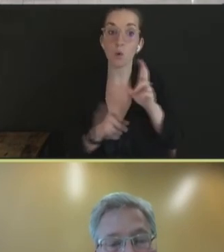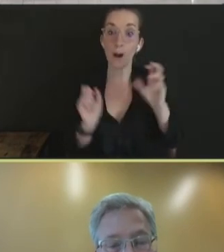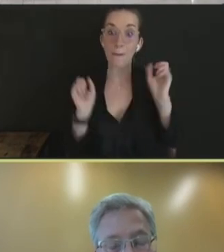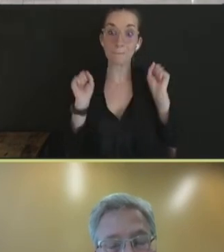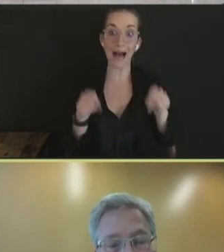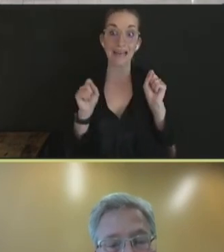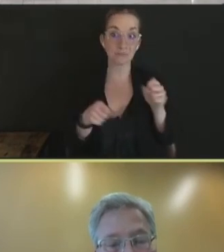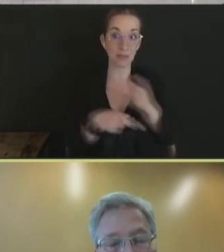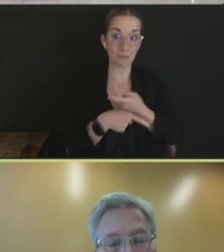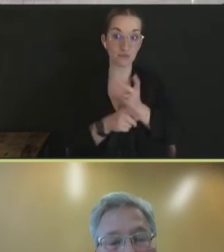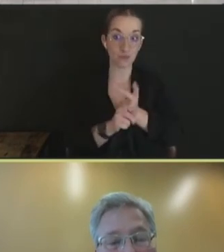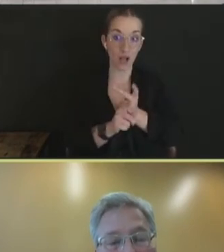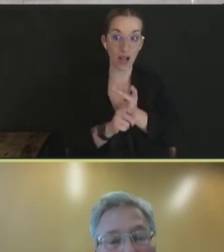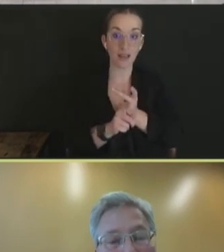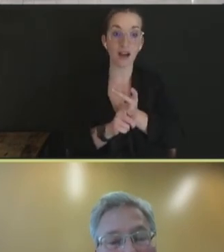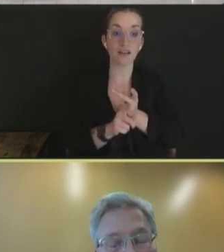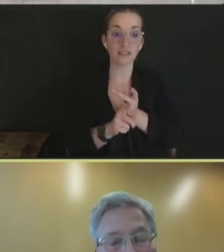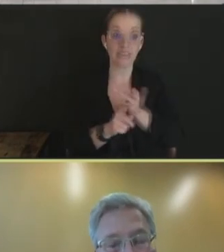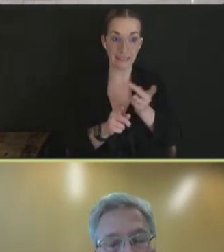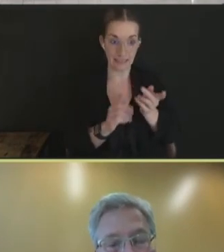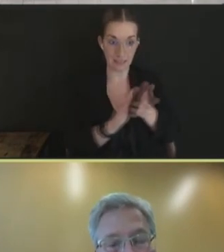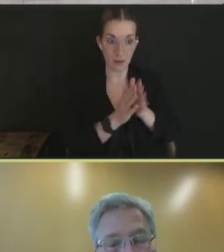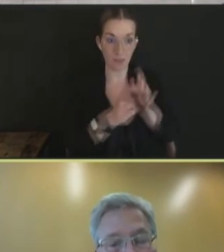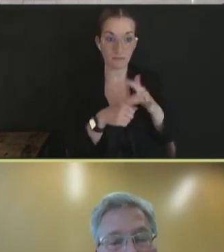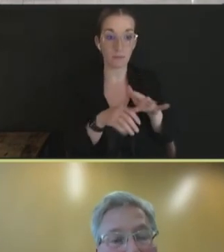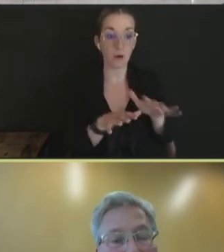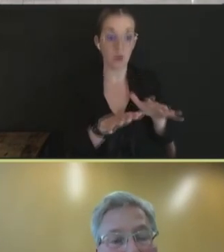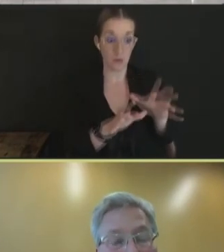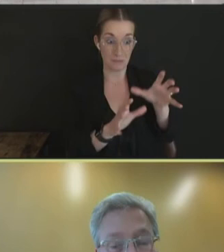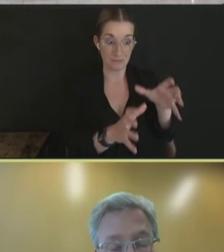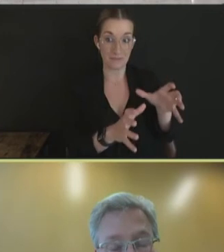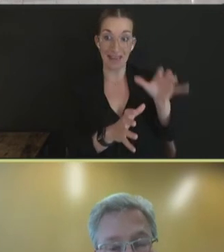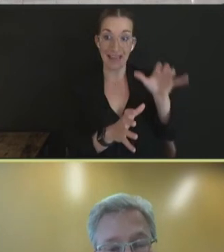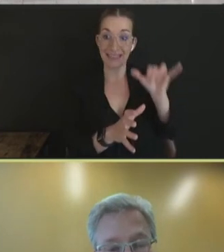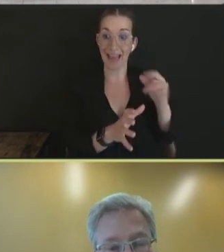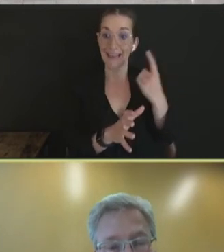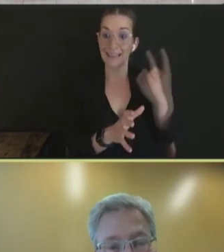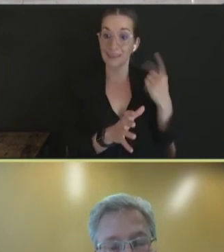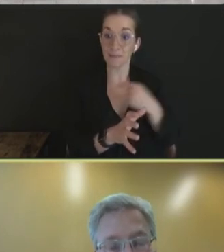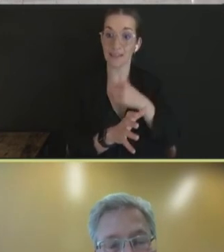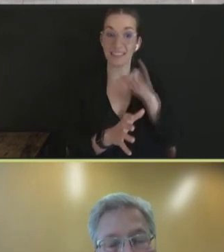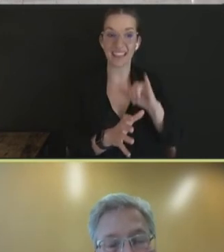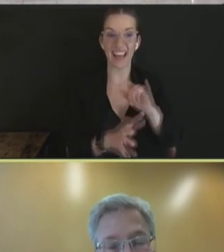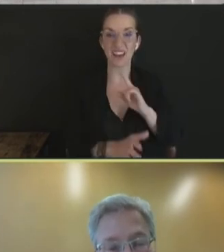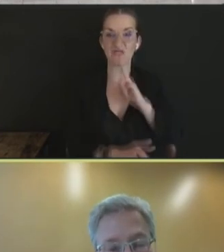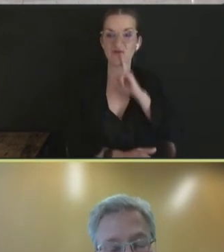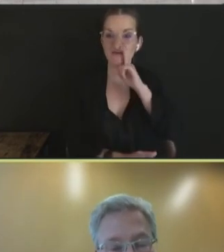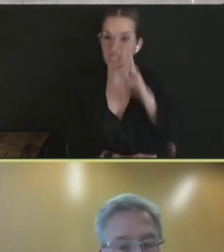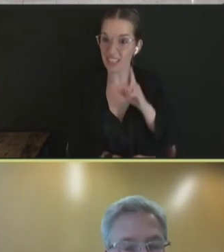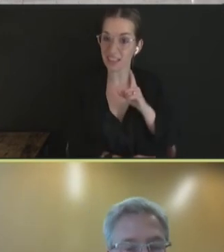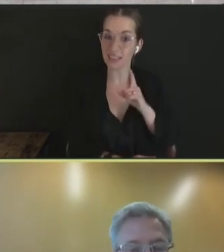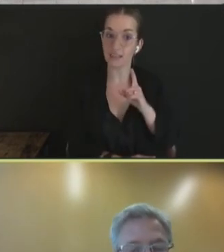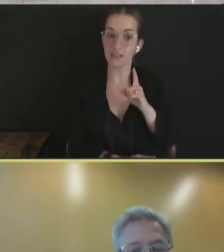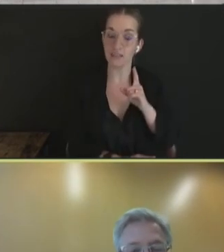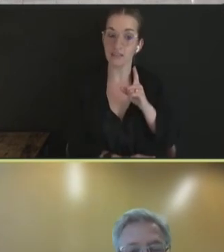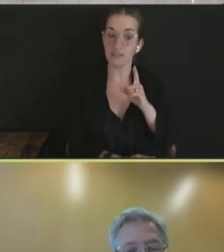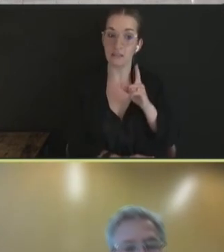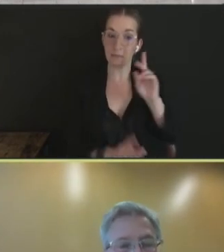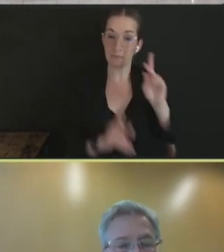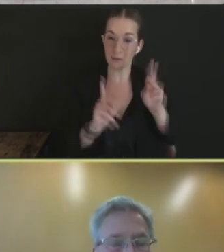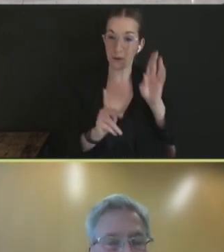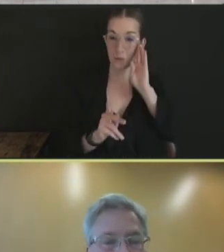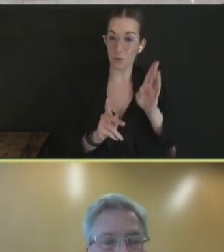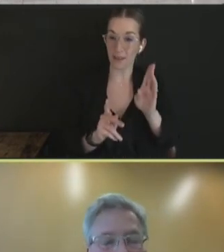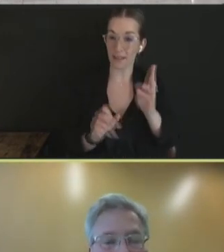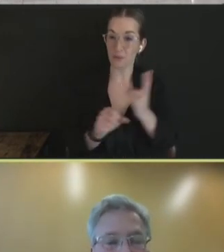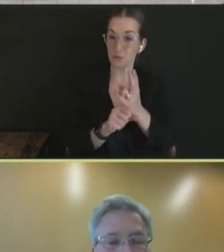it's becoming available, is that something that realistically will be used? Next